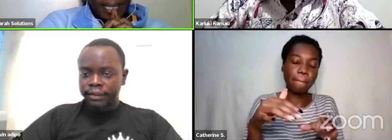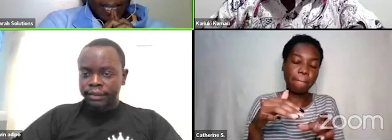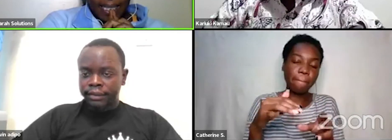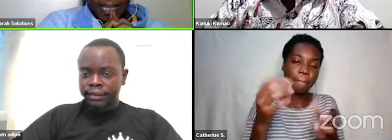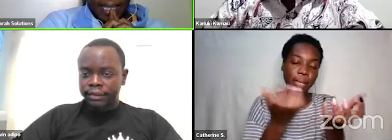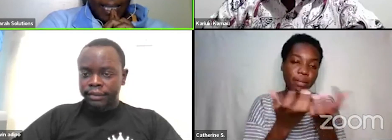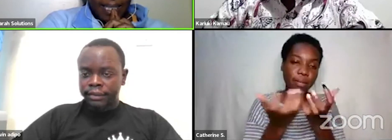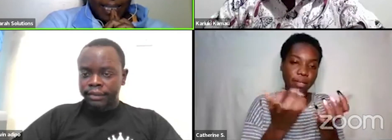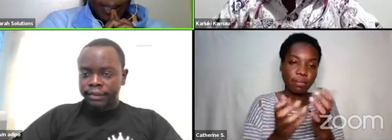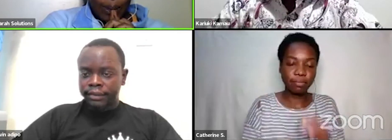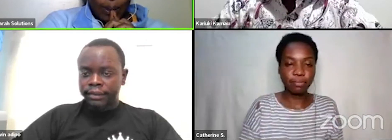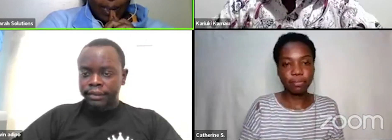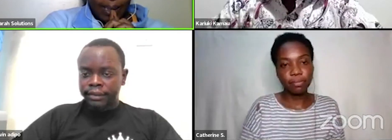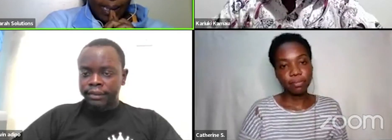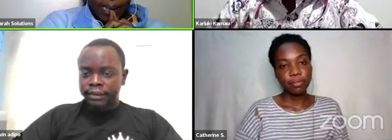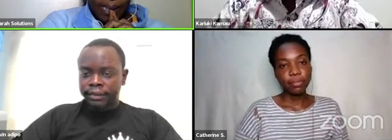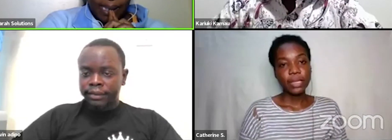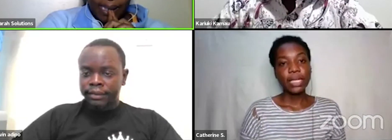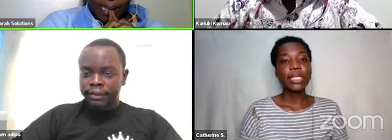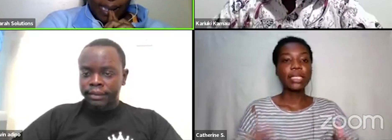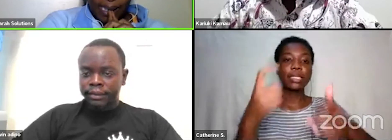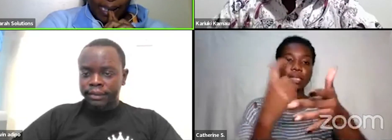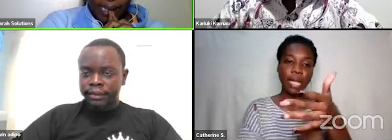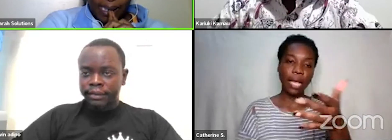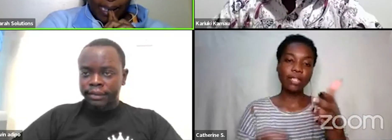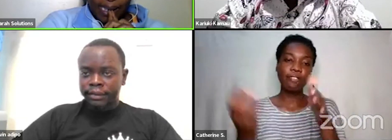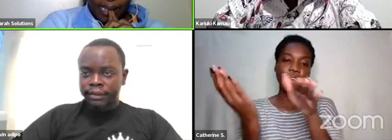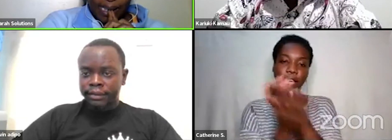on compliance, taxes, and all those things.